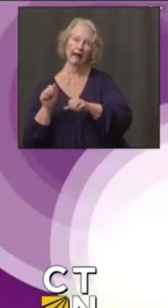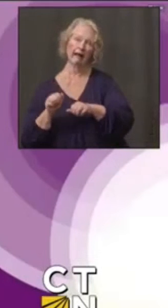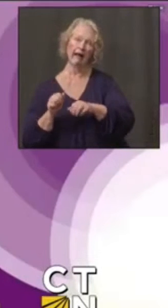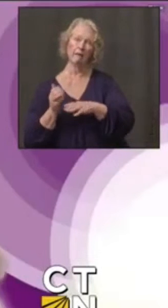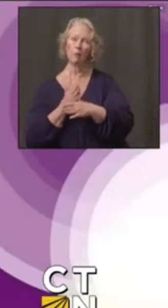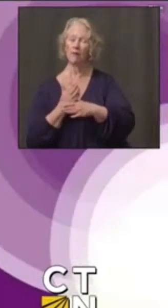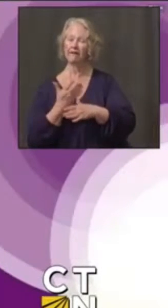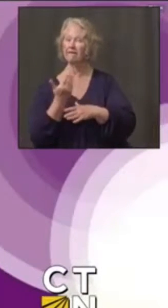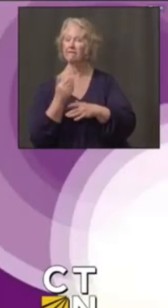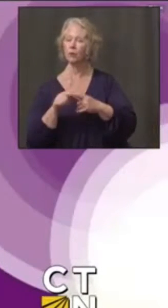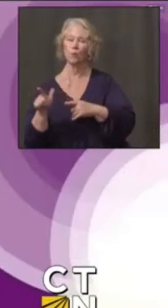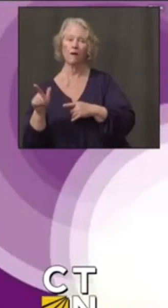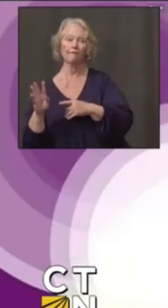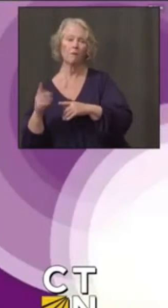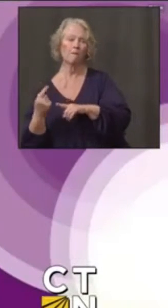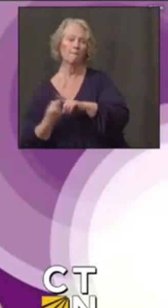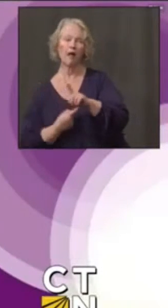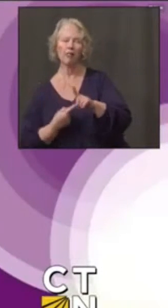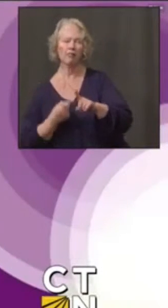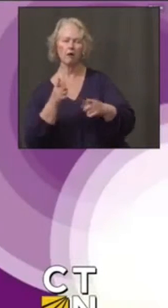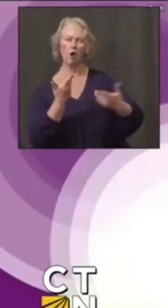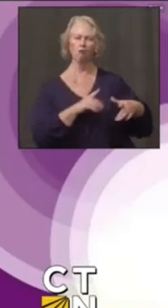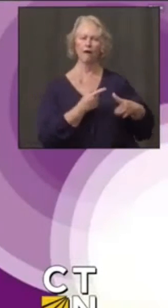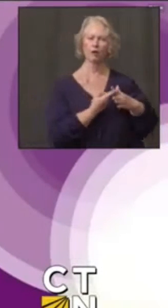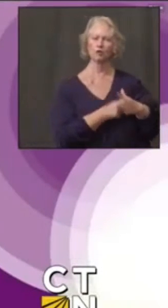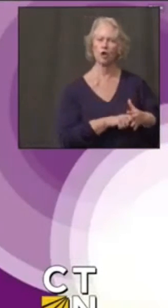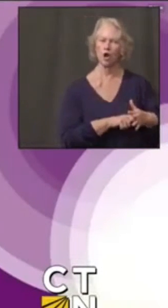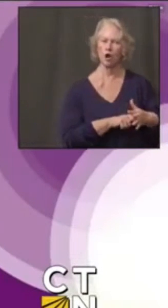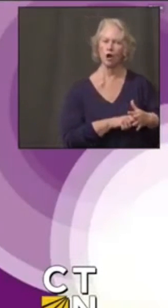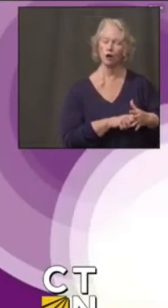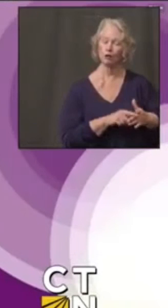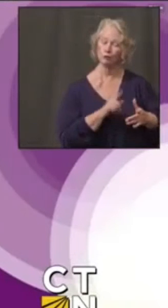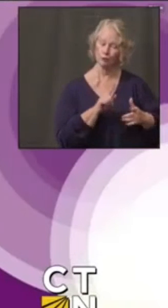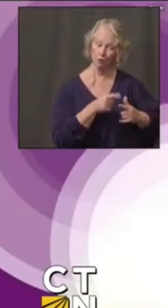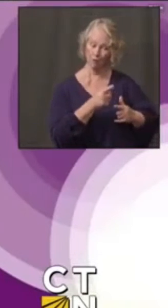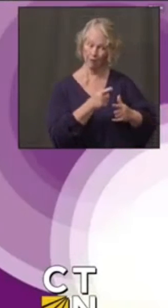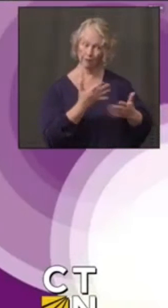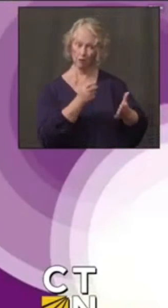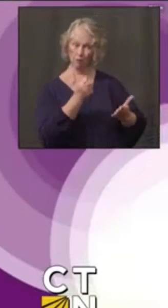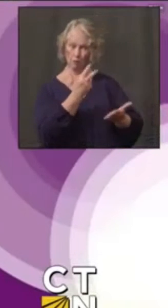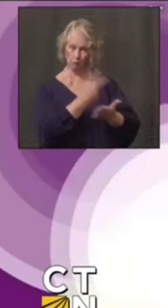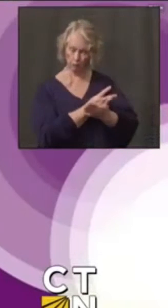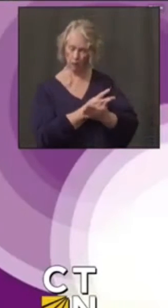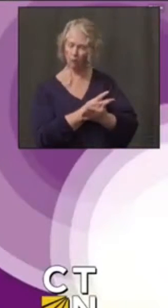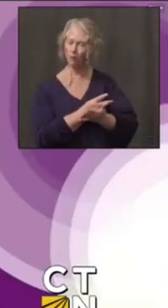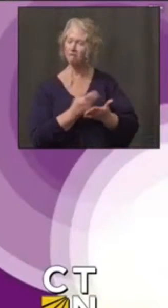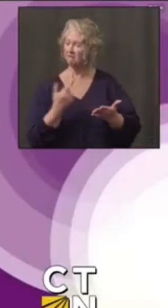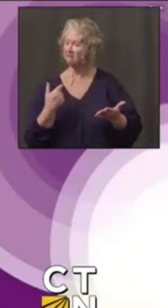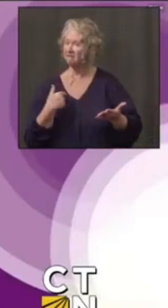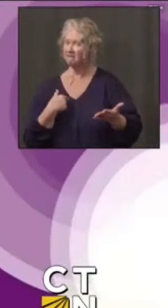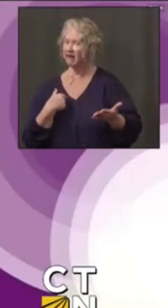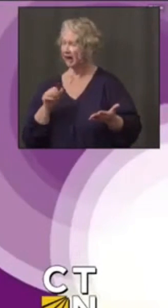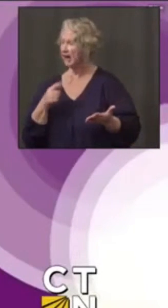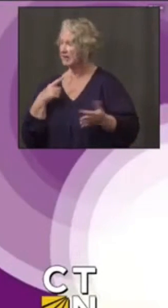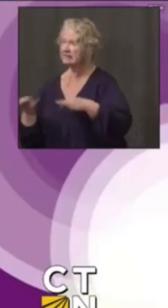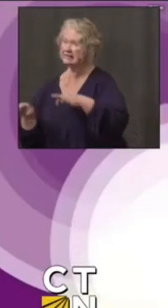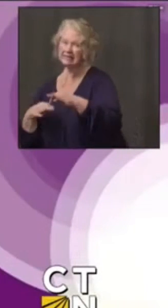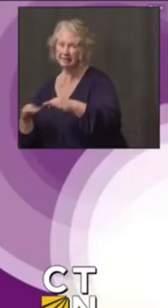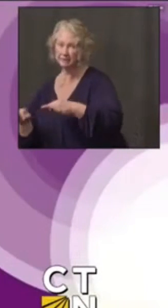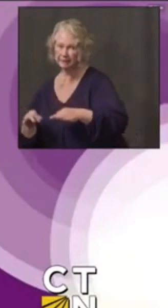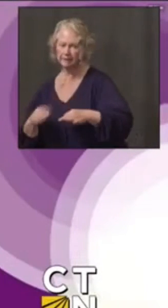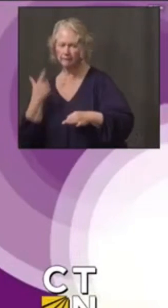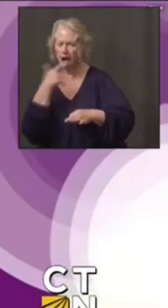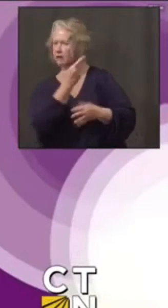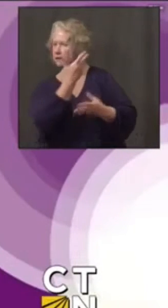vaccine. They've already started that. So once it's approved, I can explain to our citizens, once it's approved, then I can better